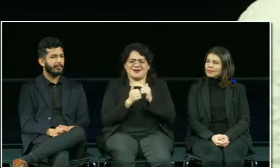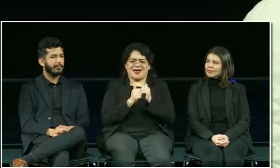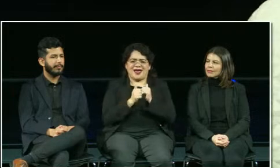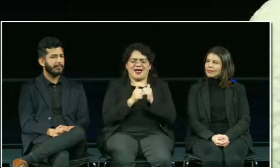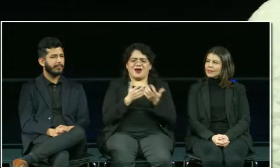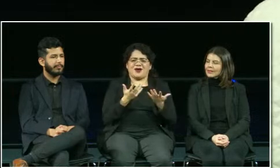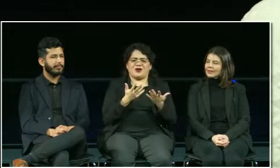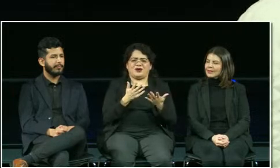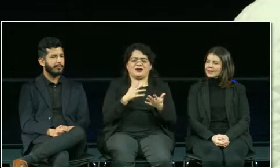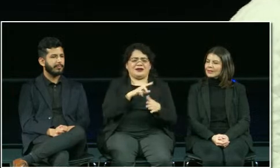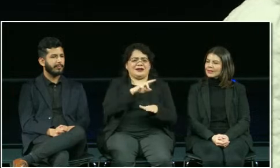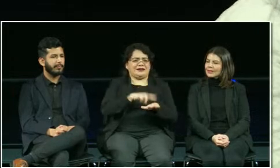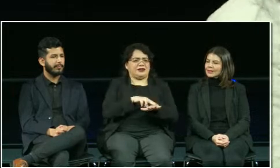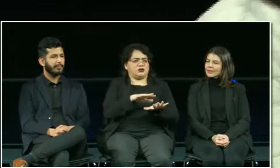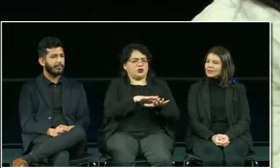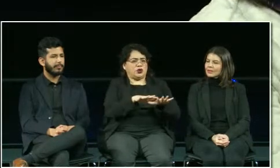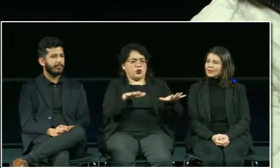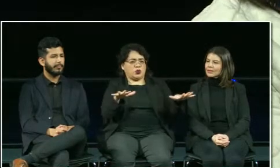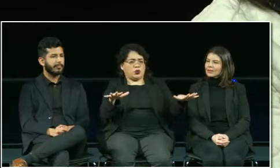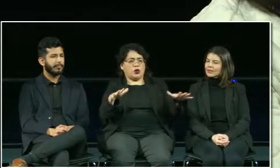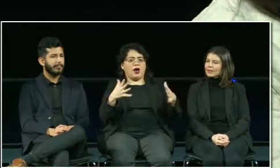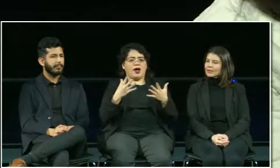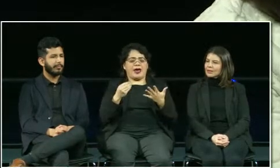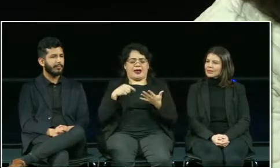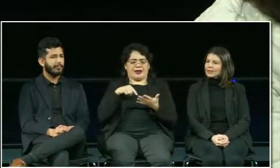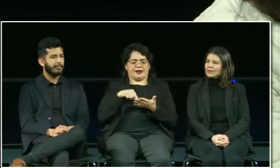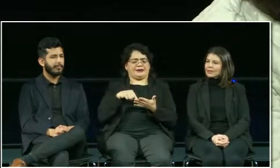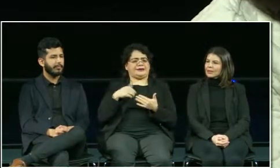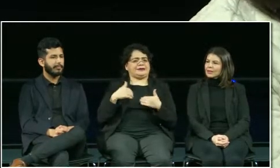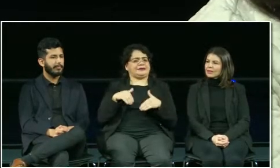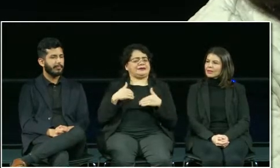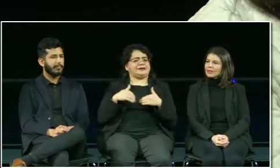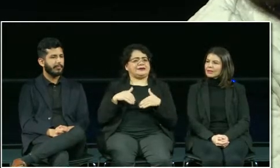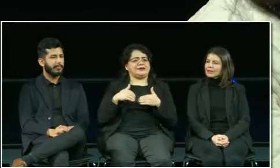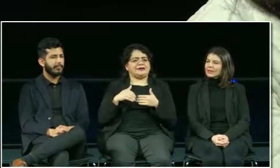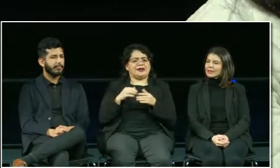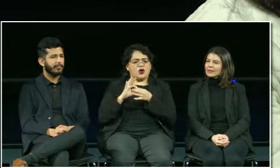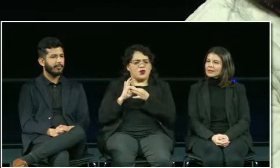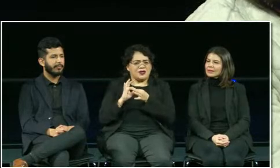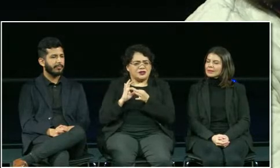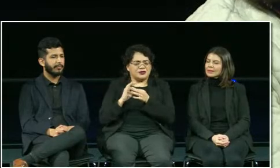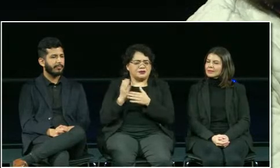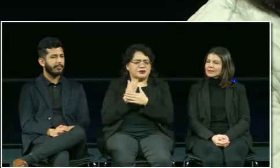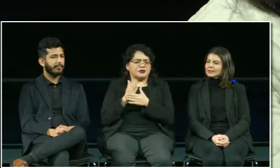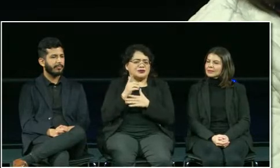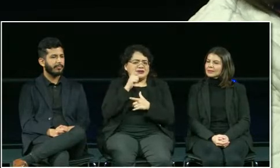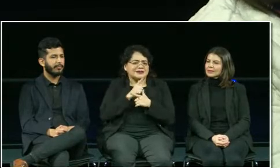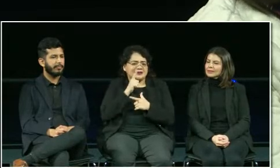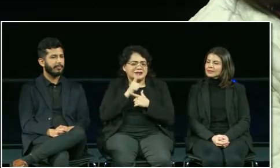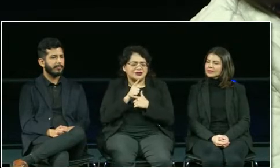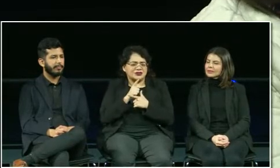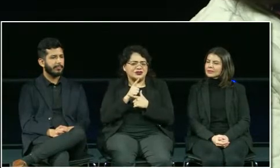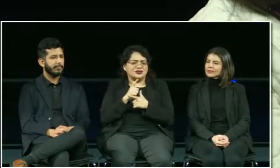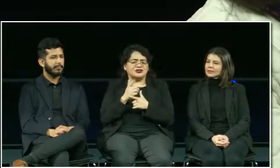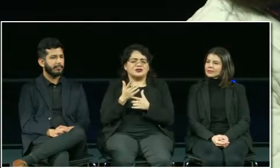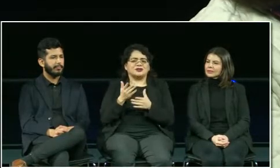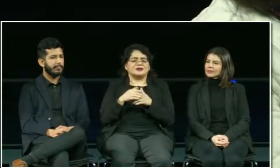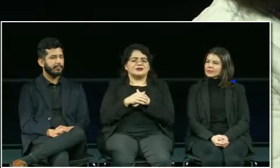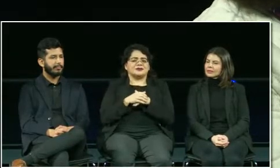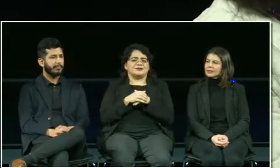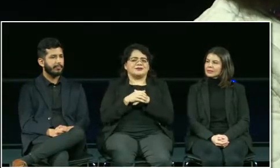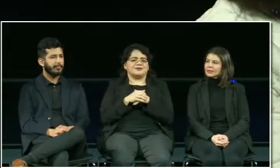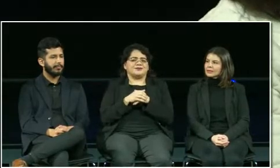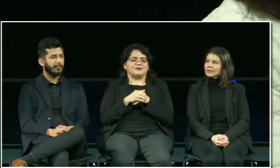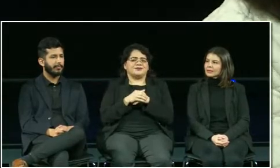which is very, very delicate, to both build a relationship between the sisters and also